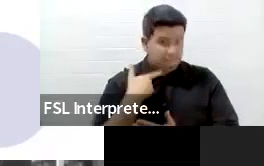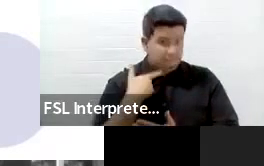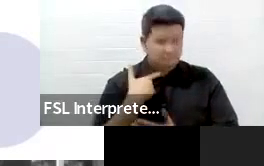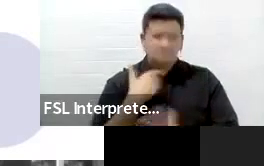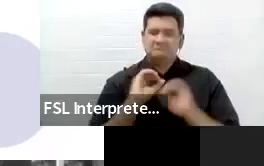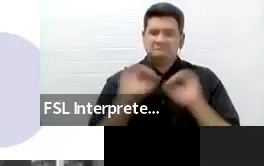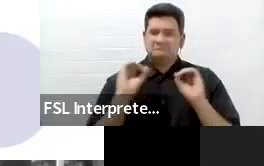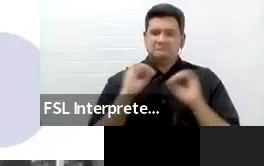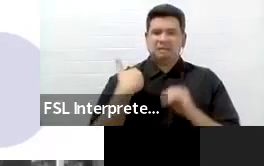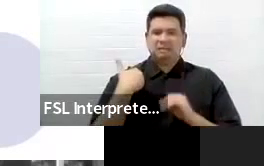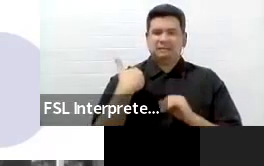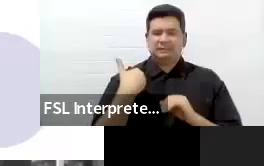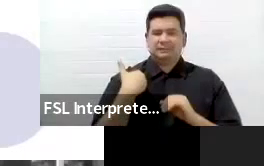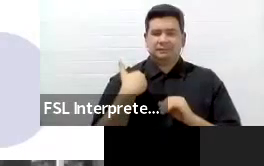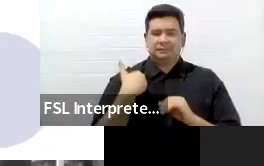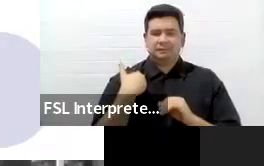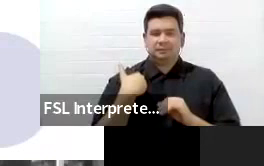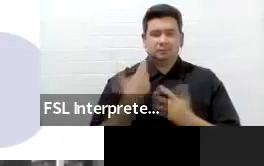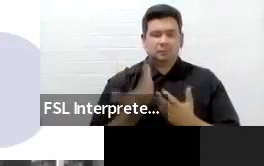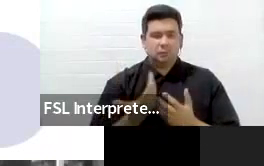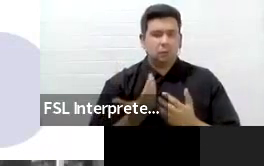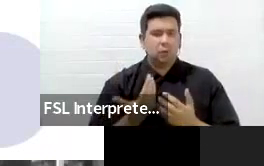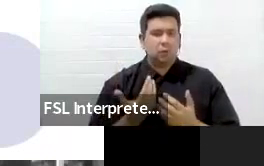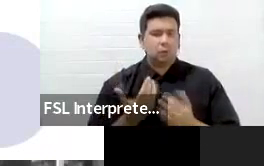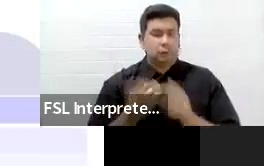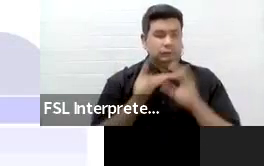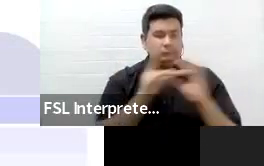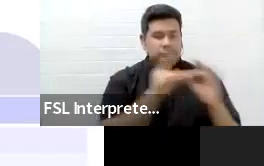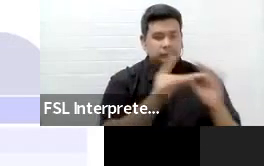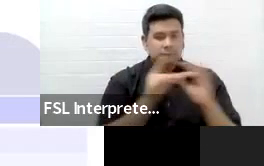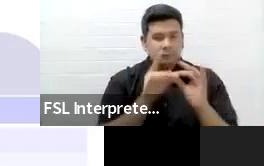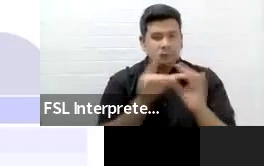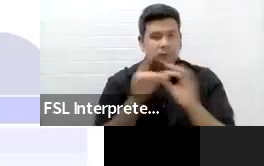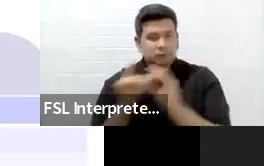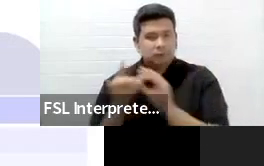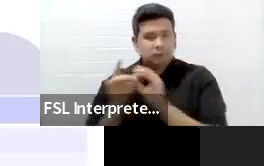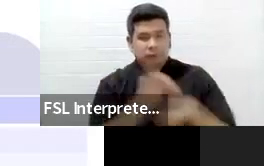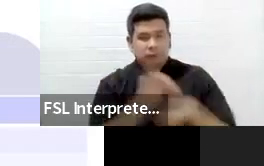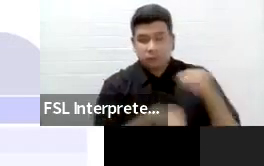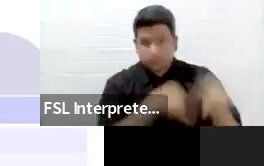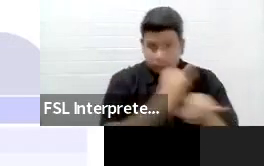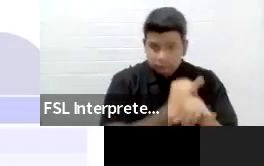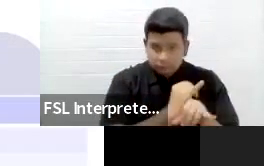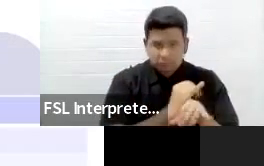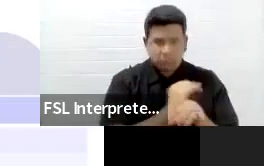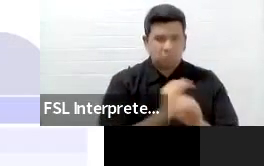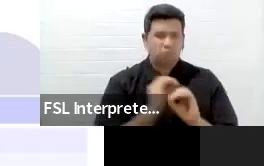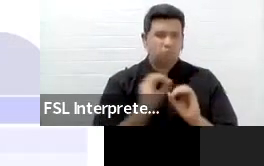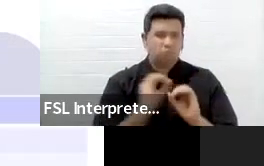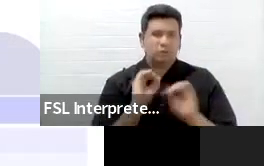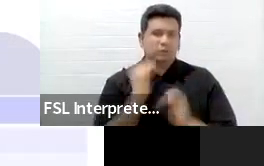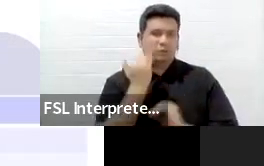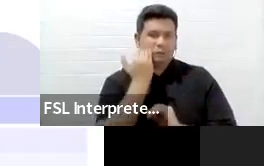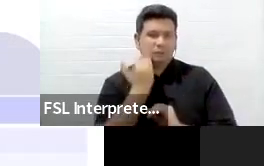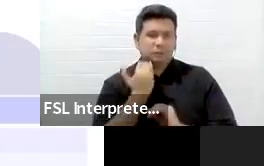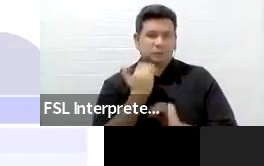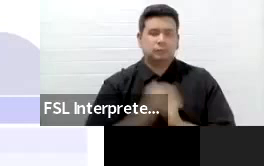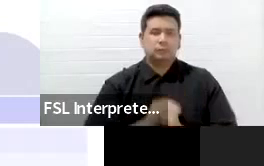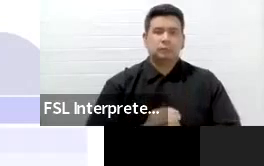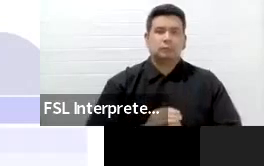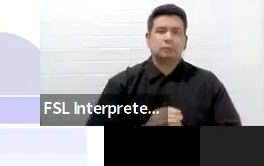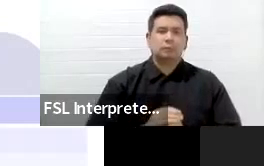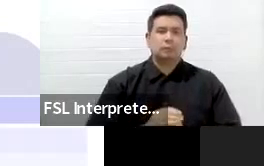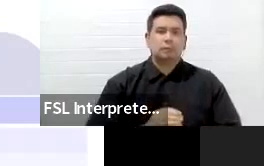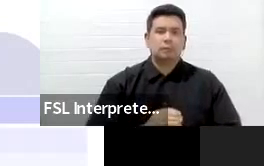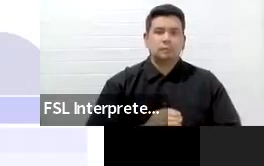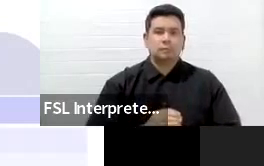of international coordination in this particular respect. So as I mentioned, it came